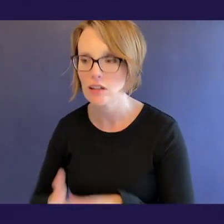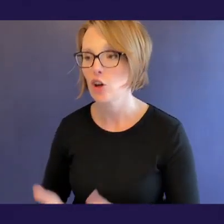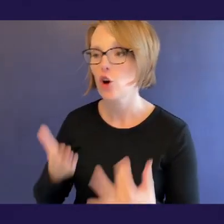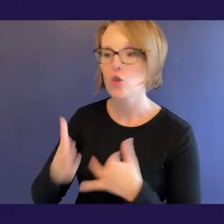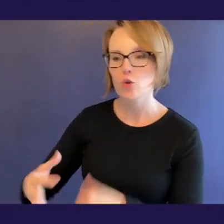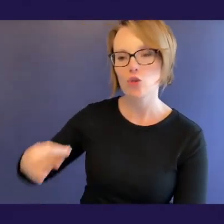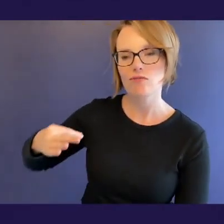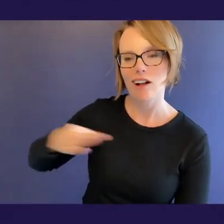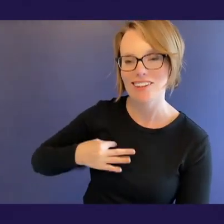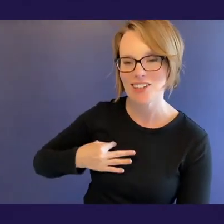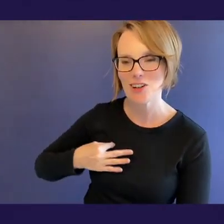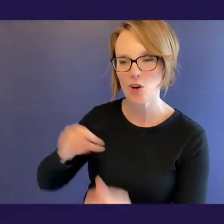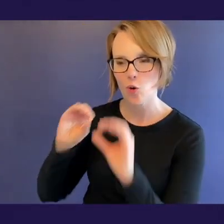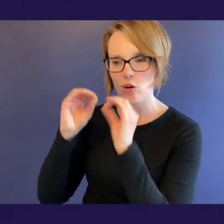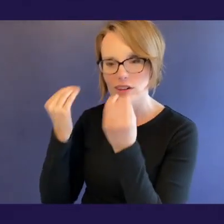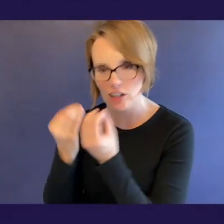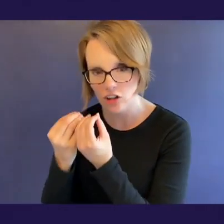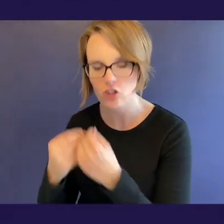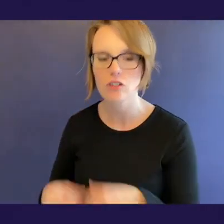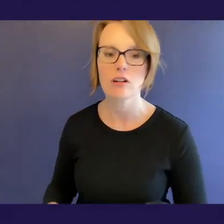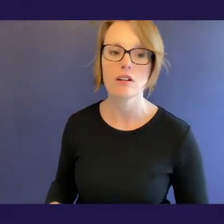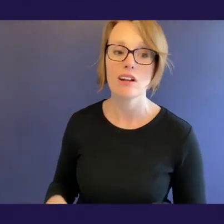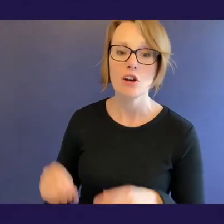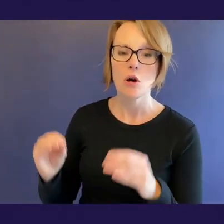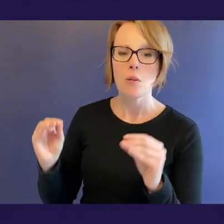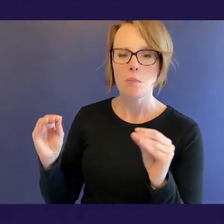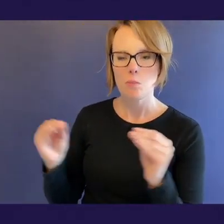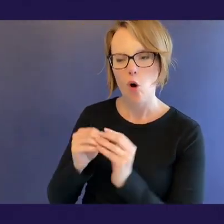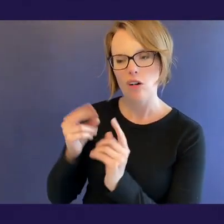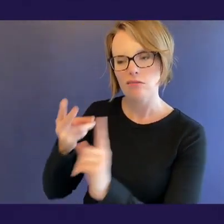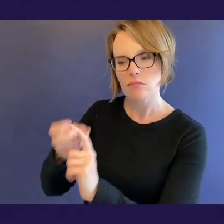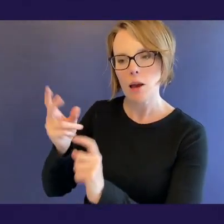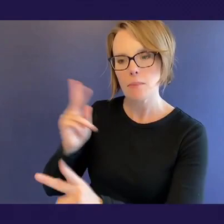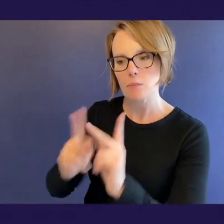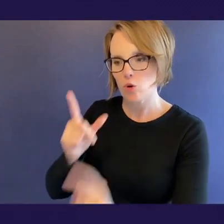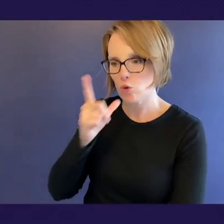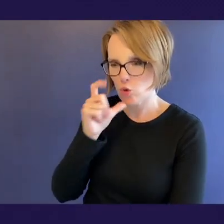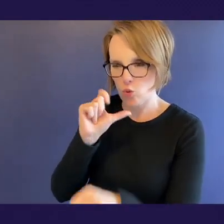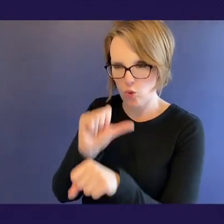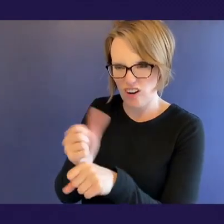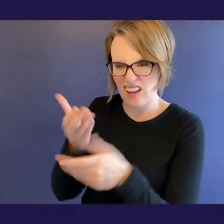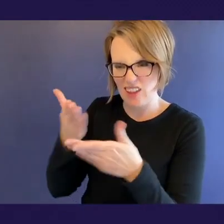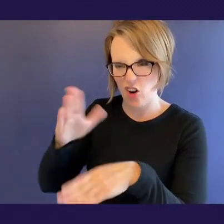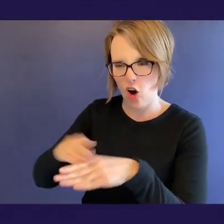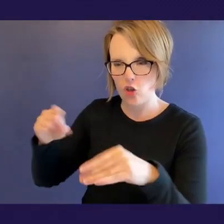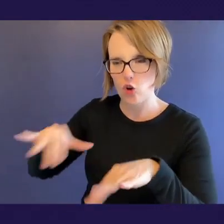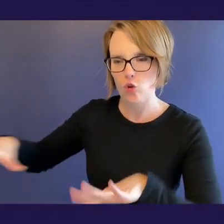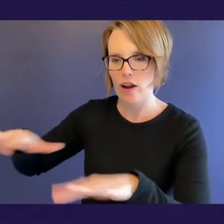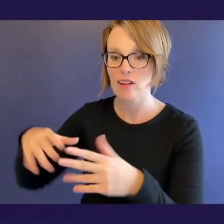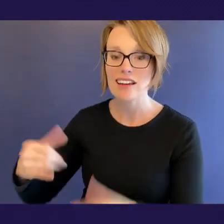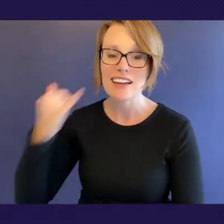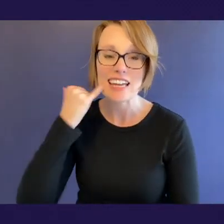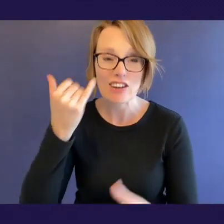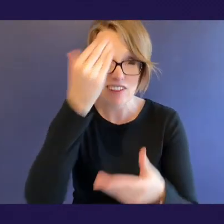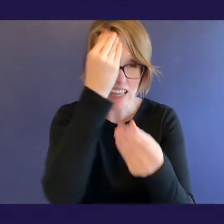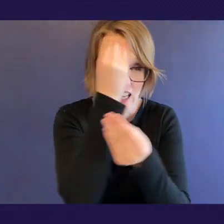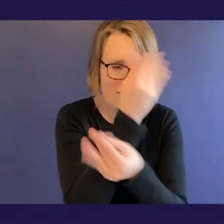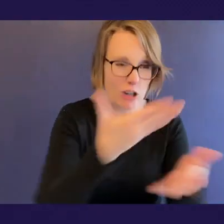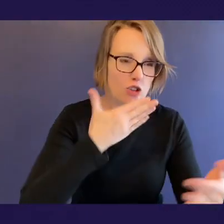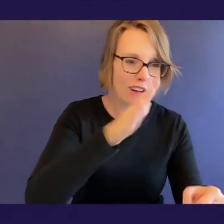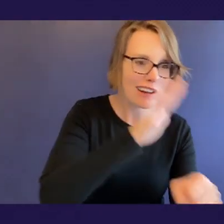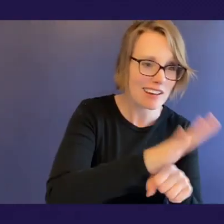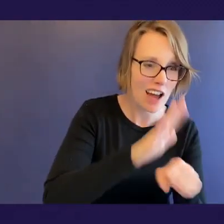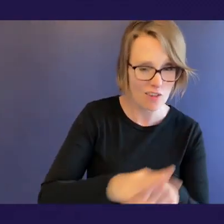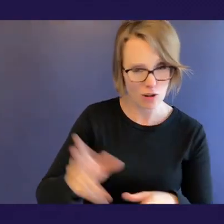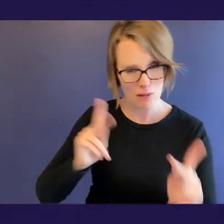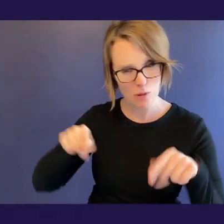people are. But if information was enough, we wouldn't have people who still smoke cigarettes in this country. We also